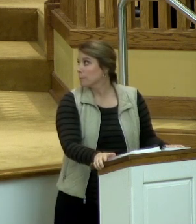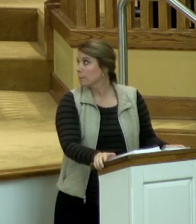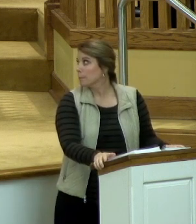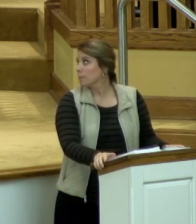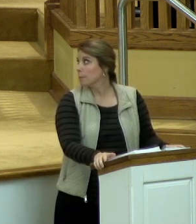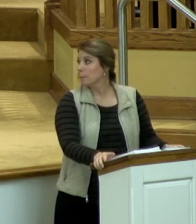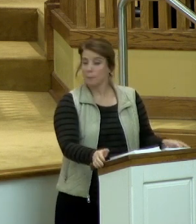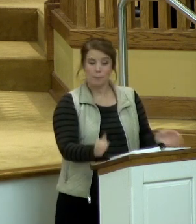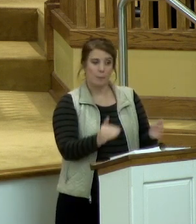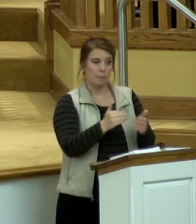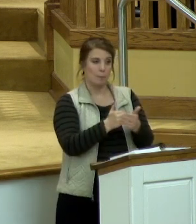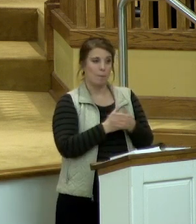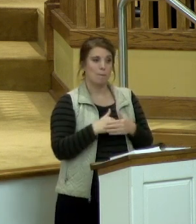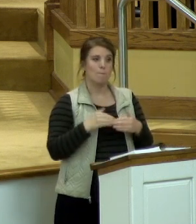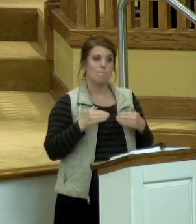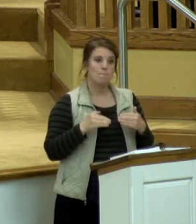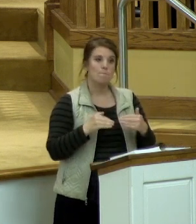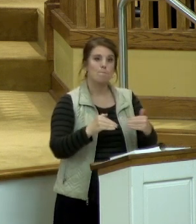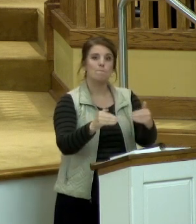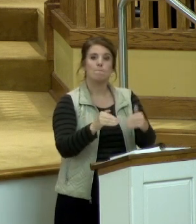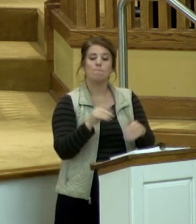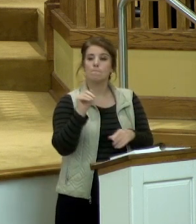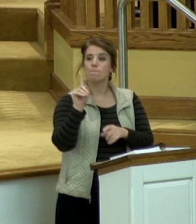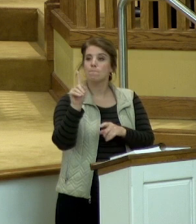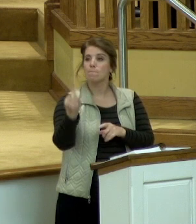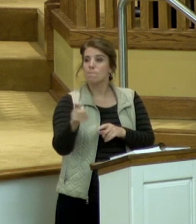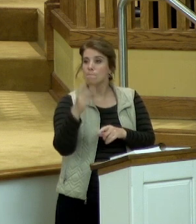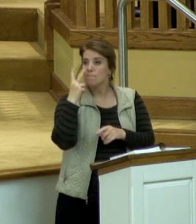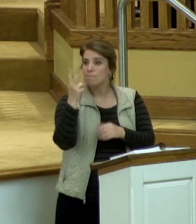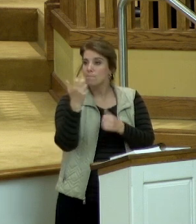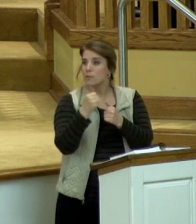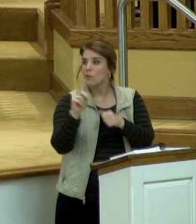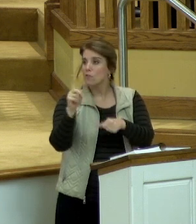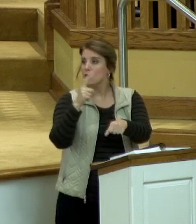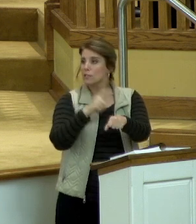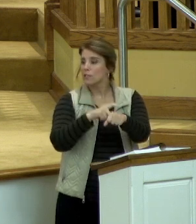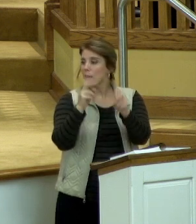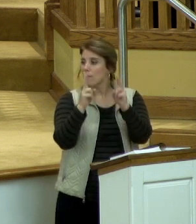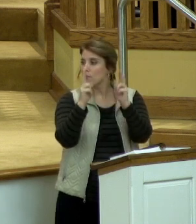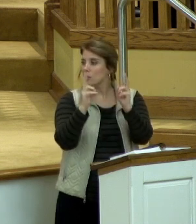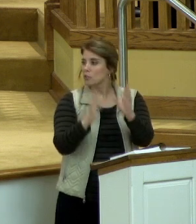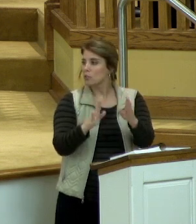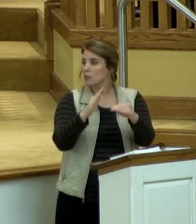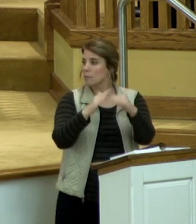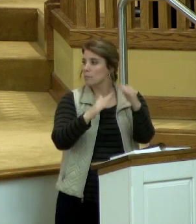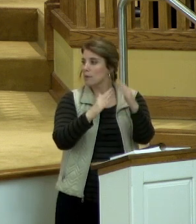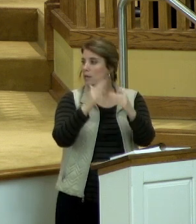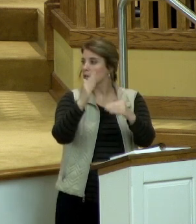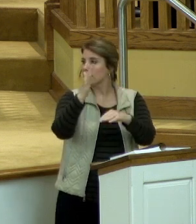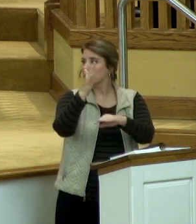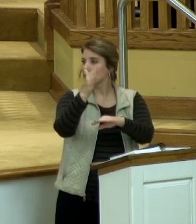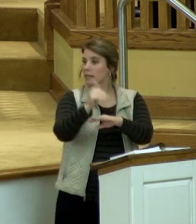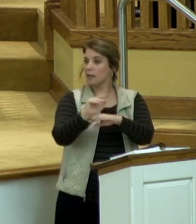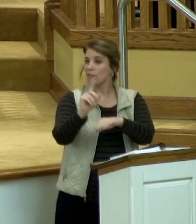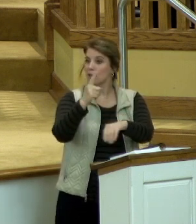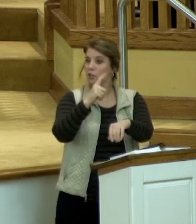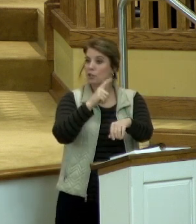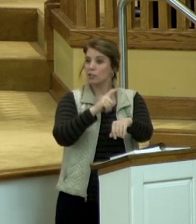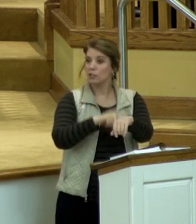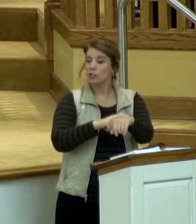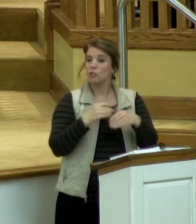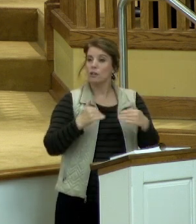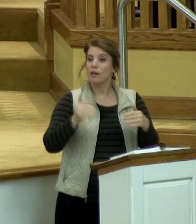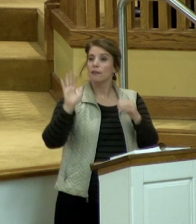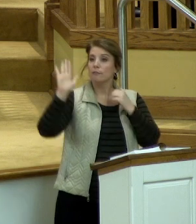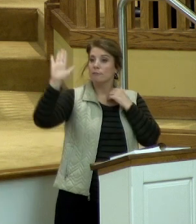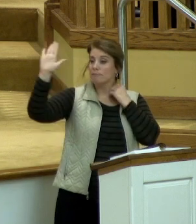Alrighty, before we move on any farther, we want to ask and see if there are any first-time visitors in the building tonight, and you're visiting our church for the first time. Go ahead